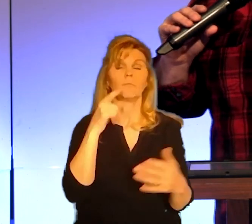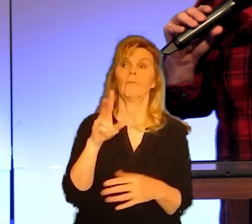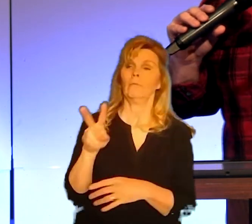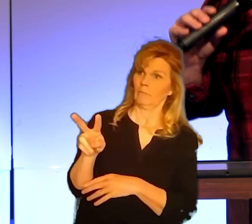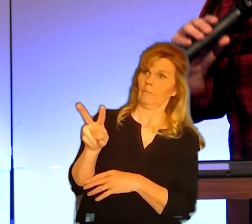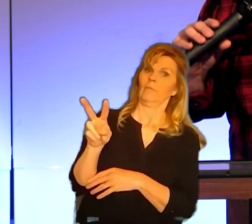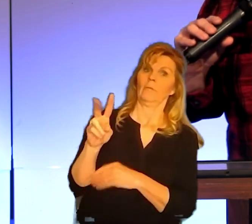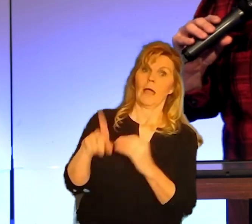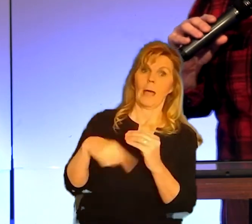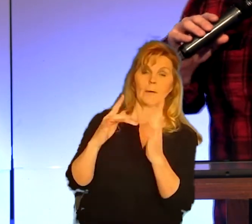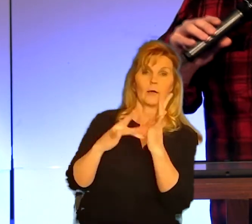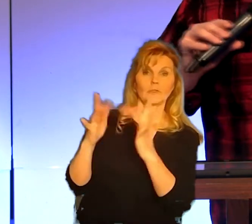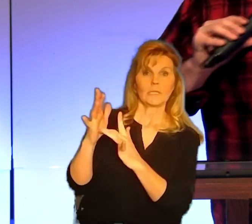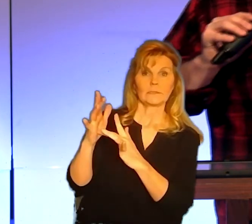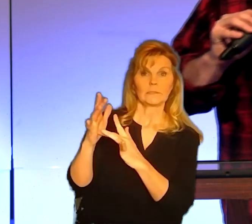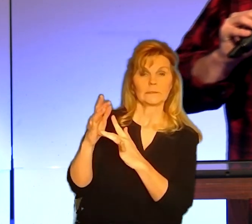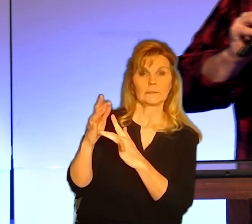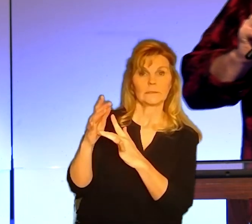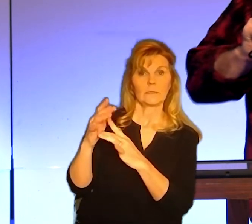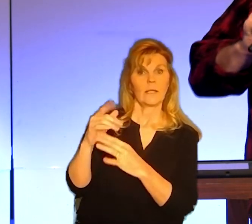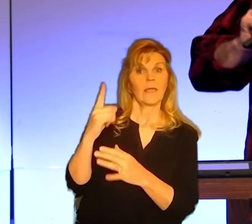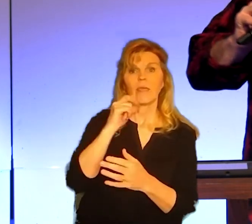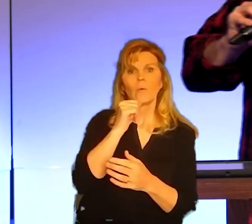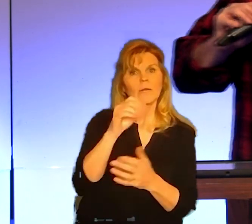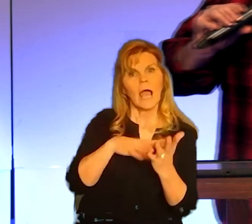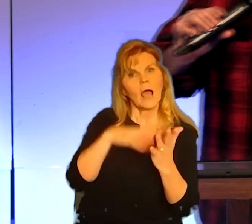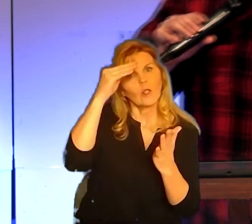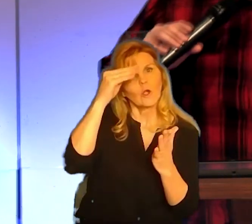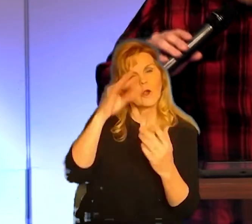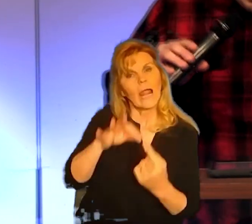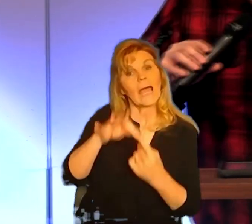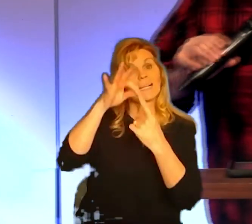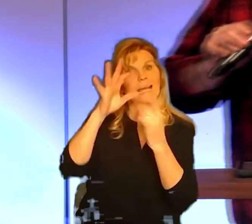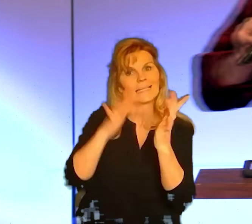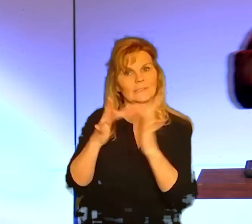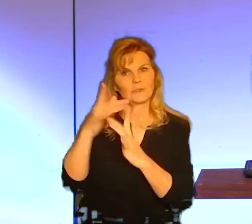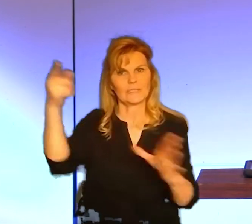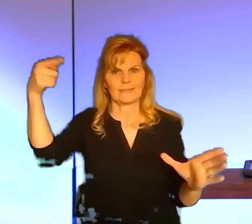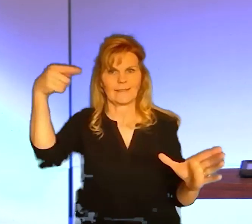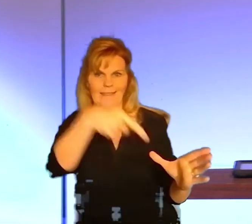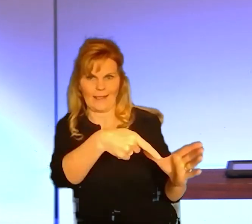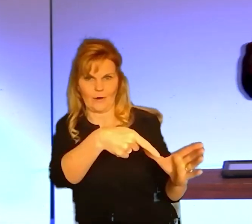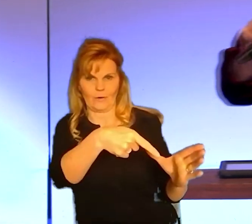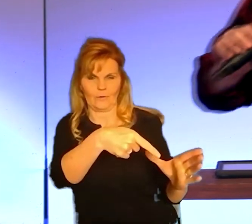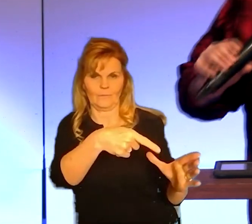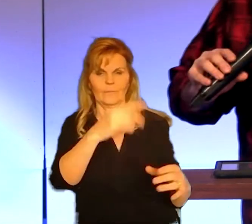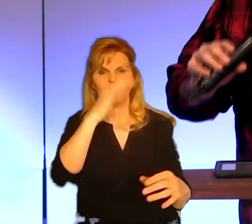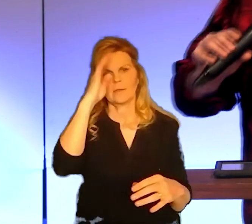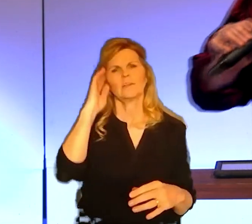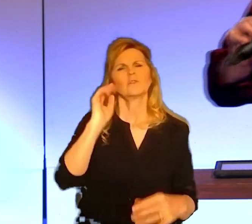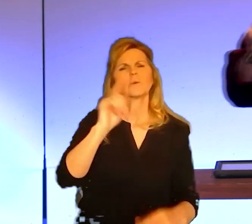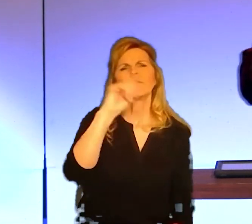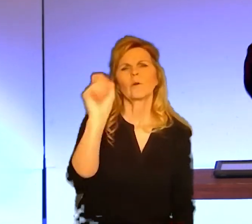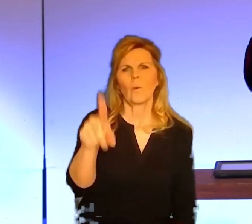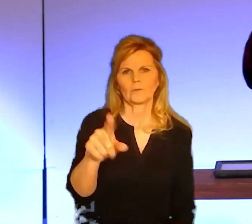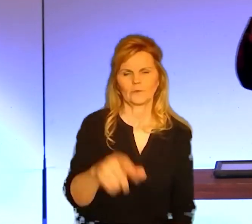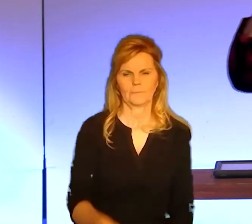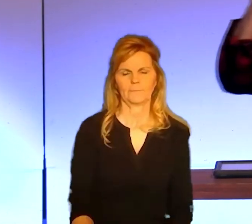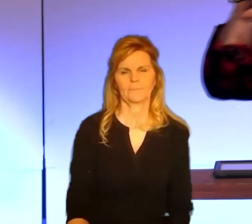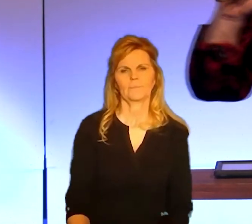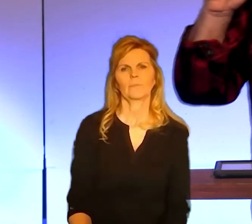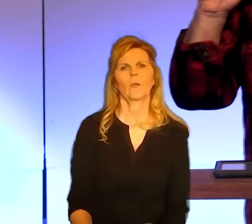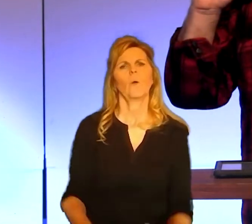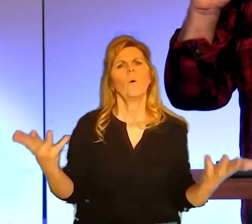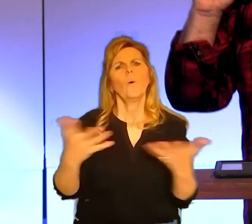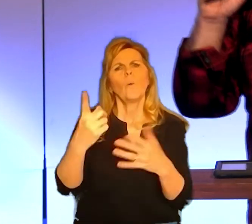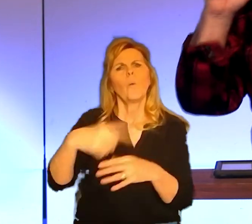they weren't going to learn any other way. So I'm going to ask you a question. I just want to ask you a question. What are